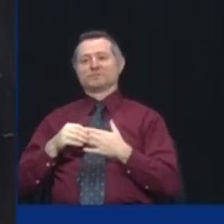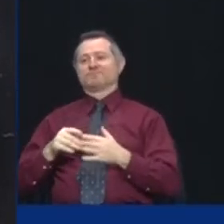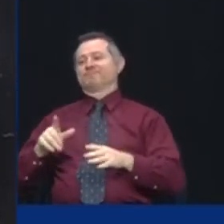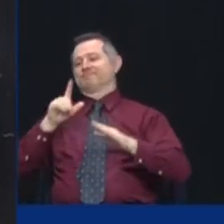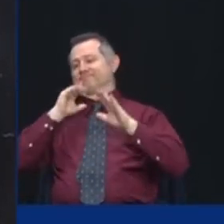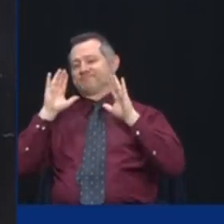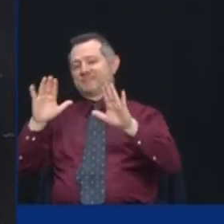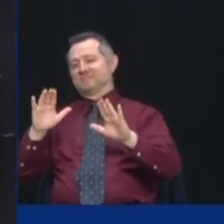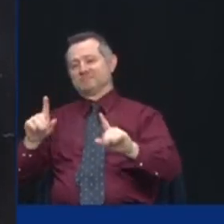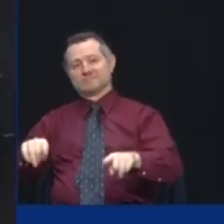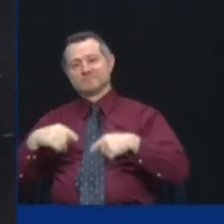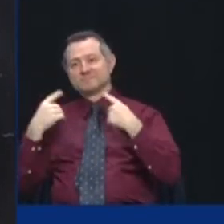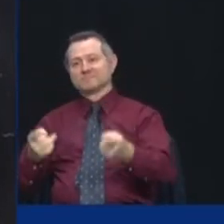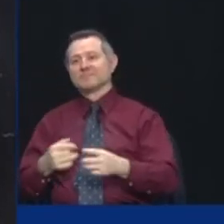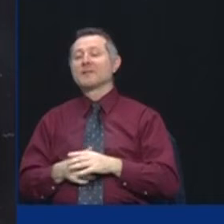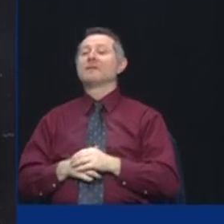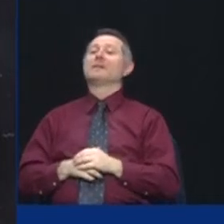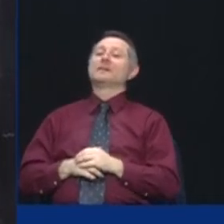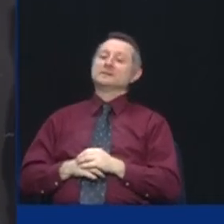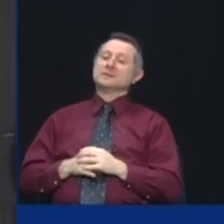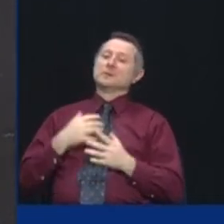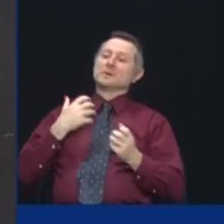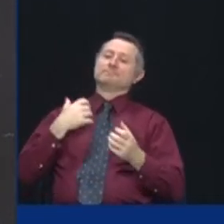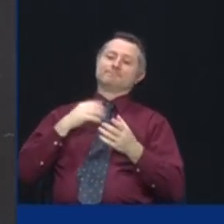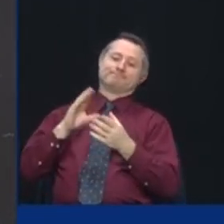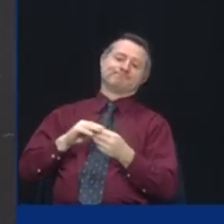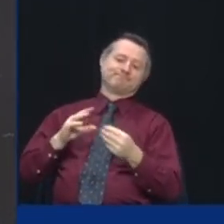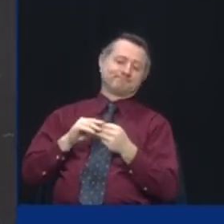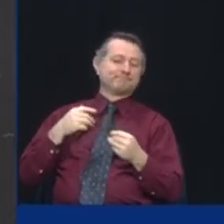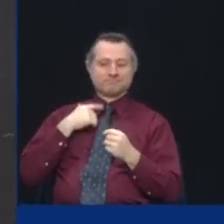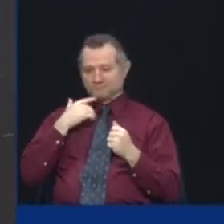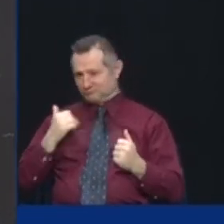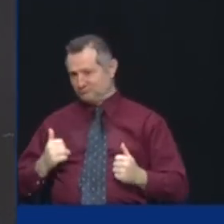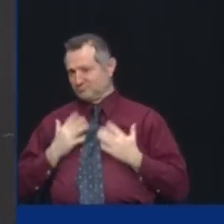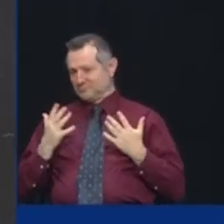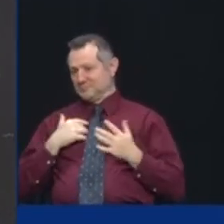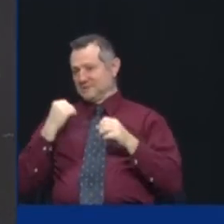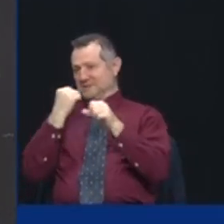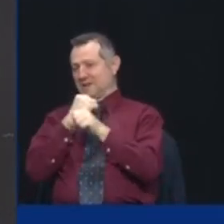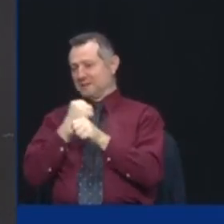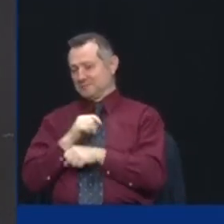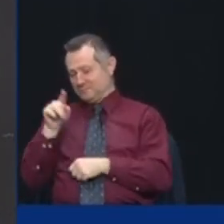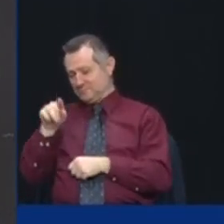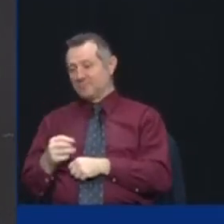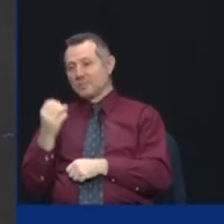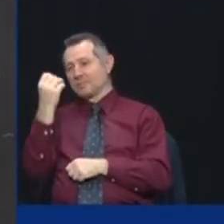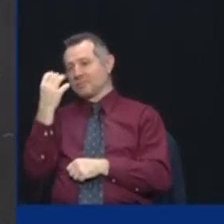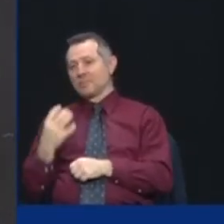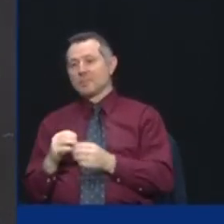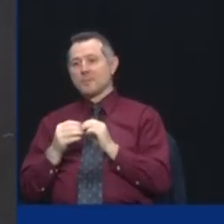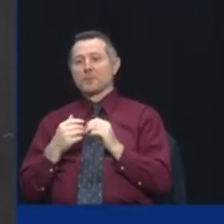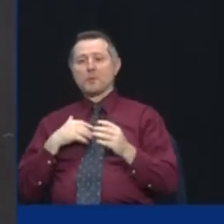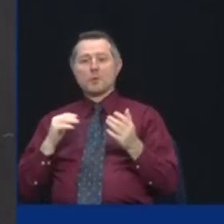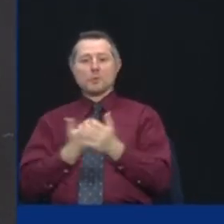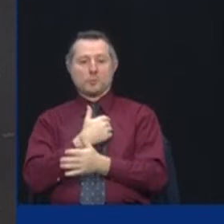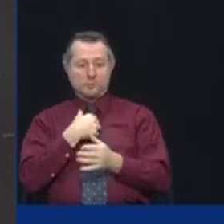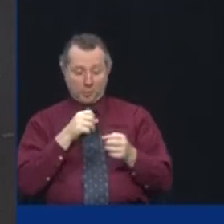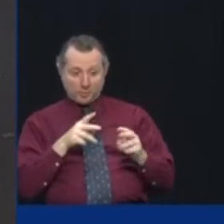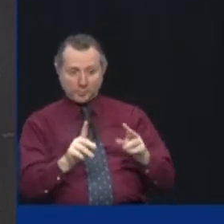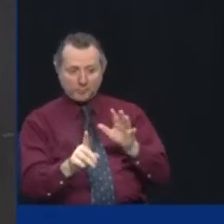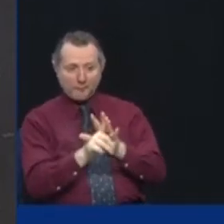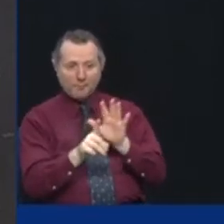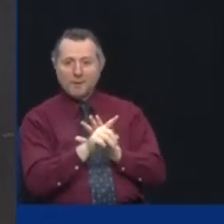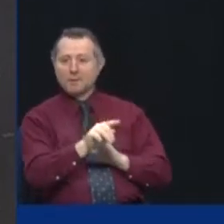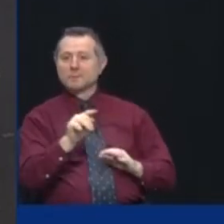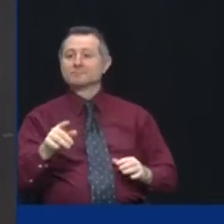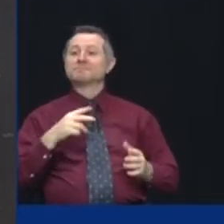As I said, we've been very pleased with the data. This has led to some new opportunities for us in terms of fans coming